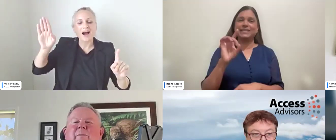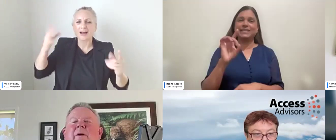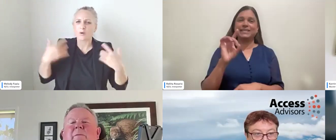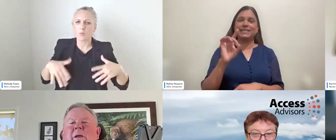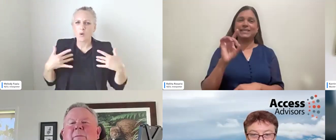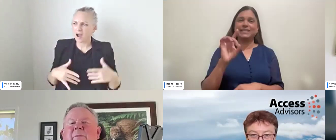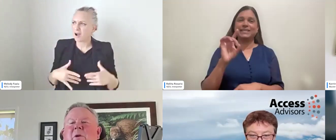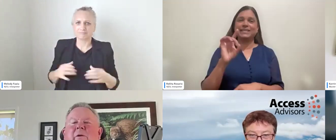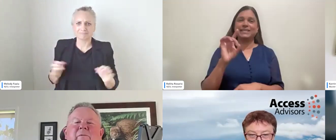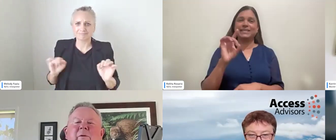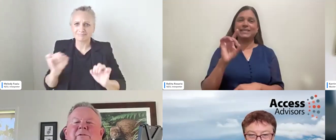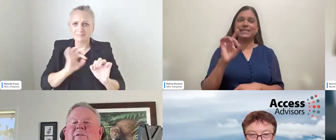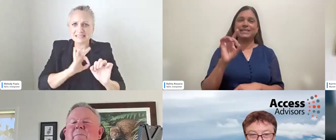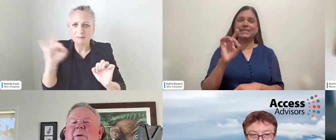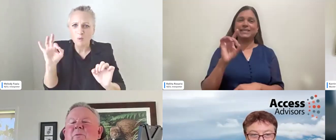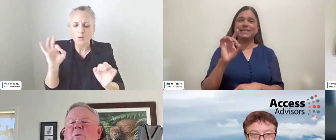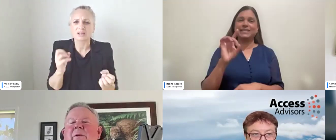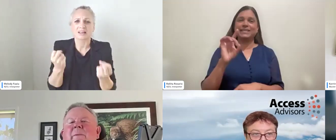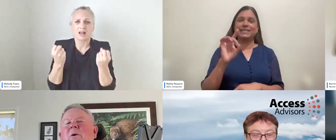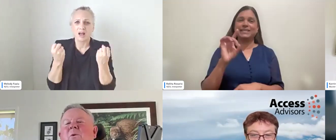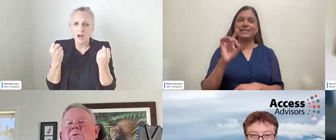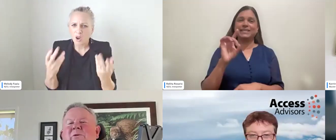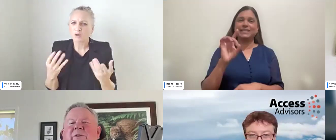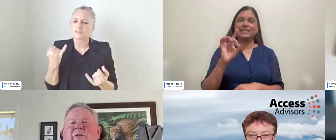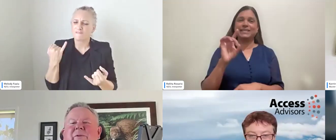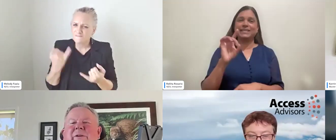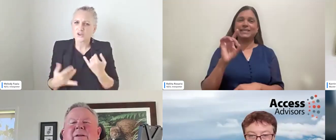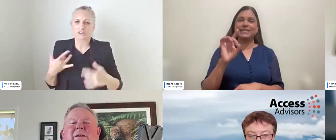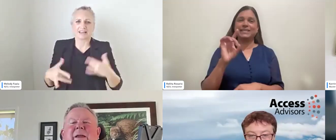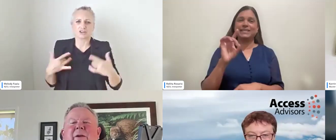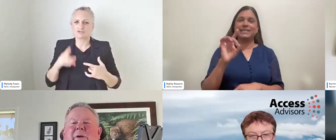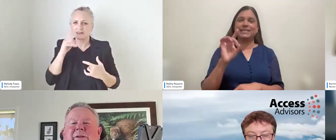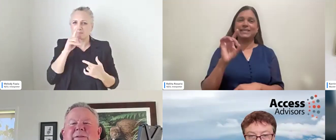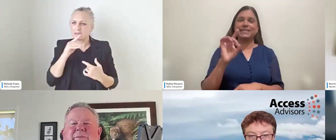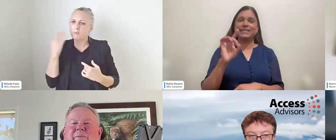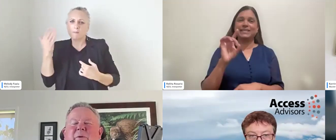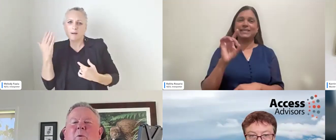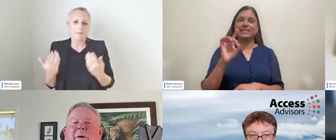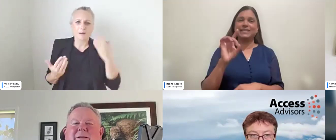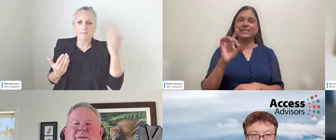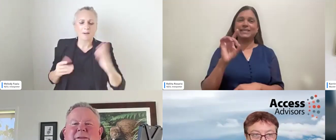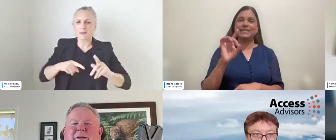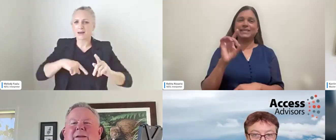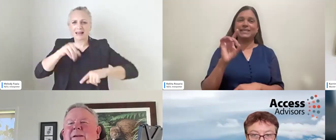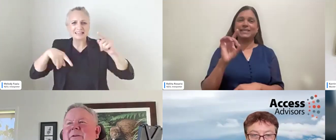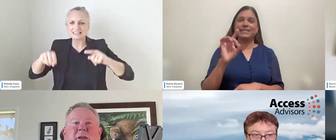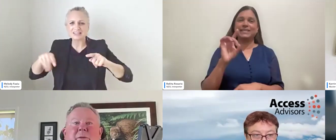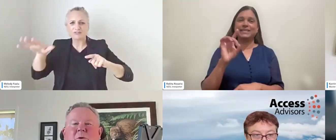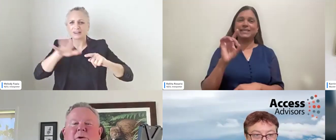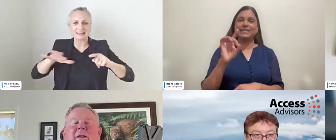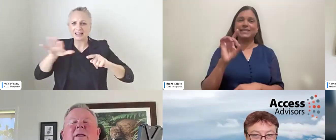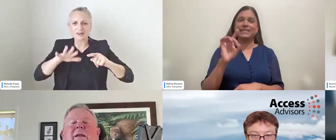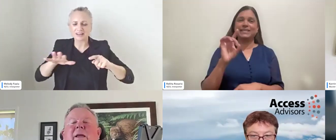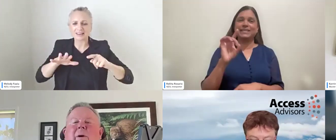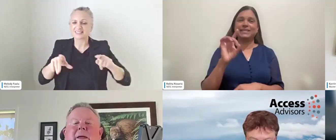You've a lot of very interesting people and all sorts of different areas from all parts of the country and the